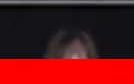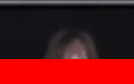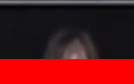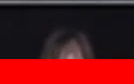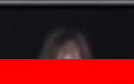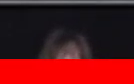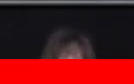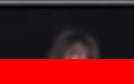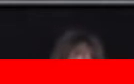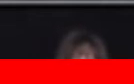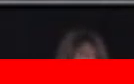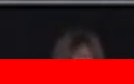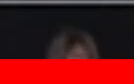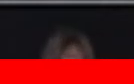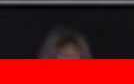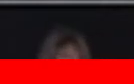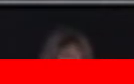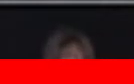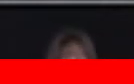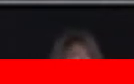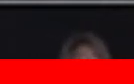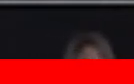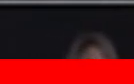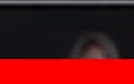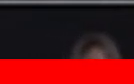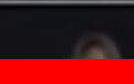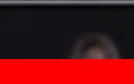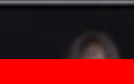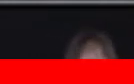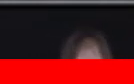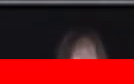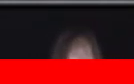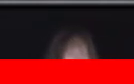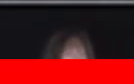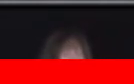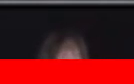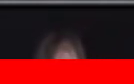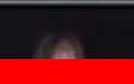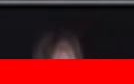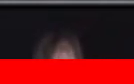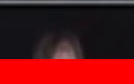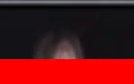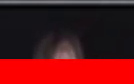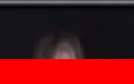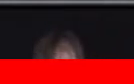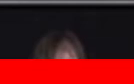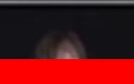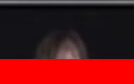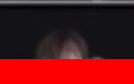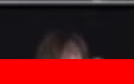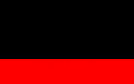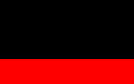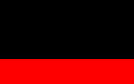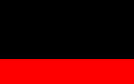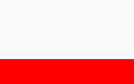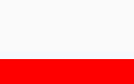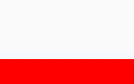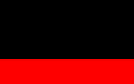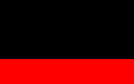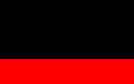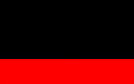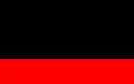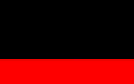well on data. The province of Alberta has started to release data on the average